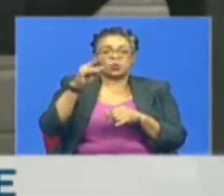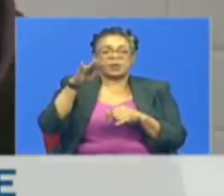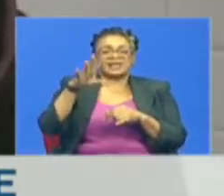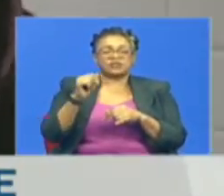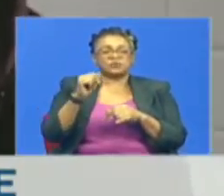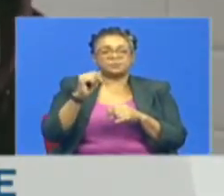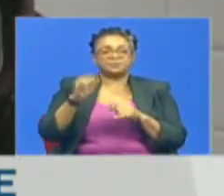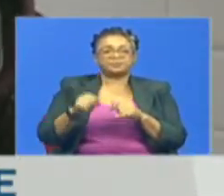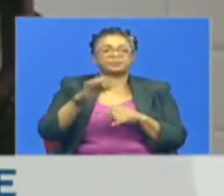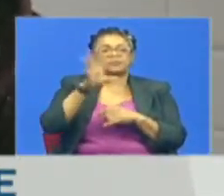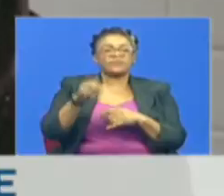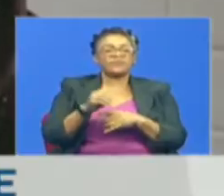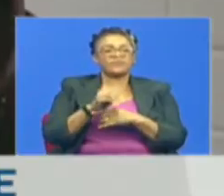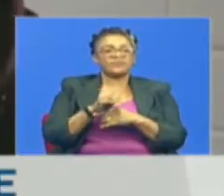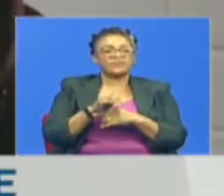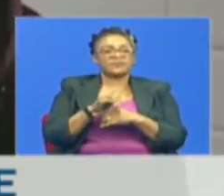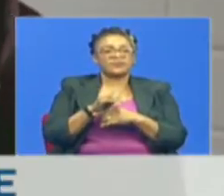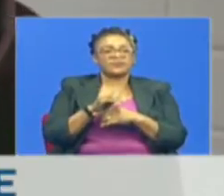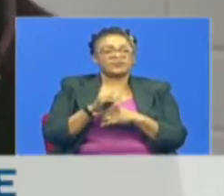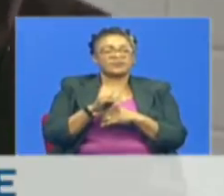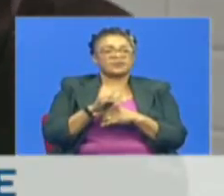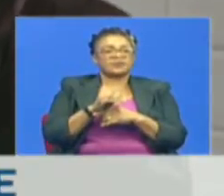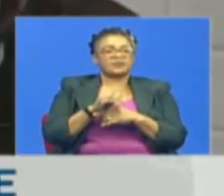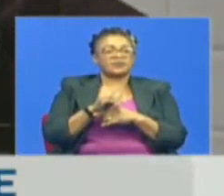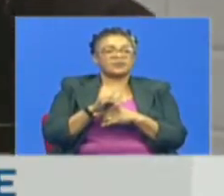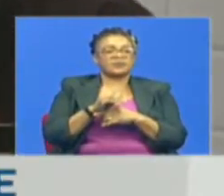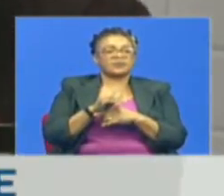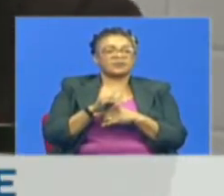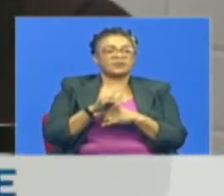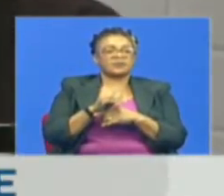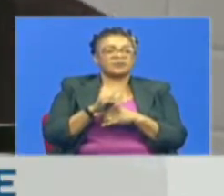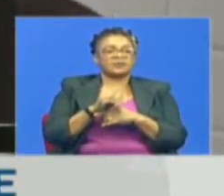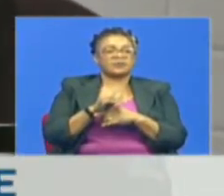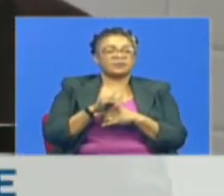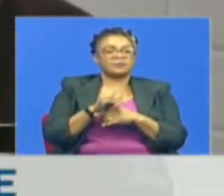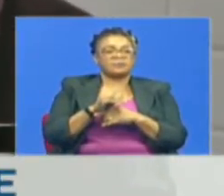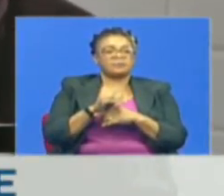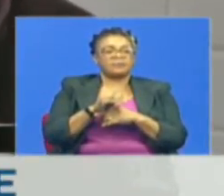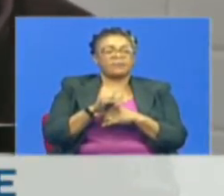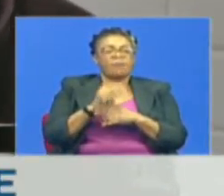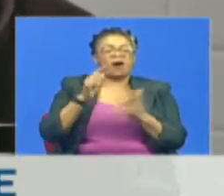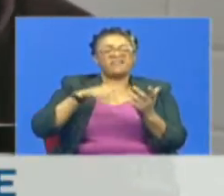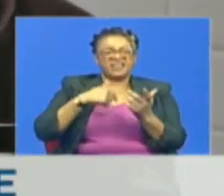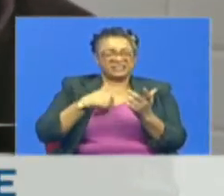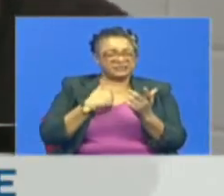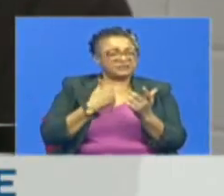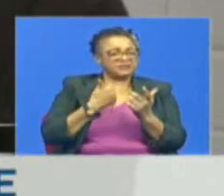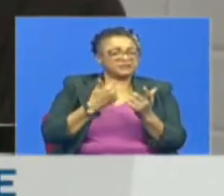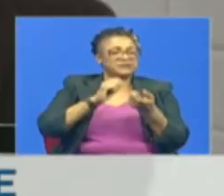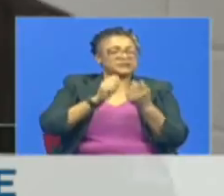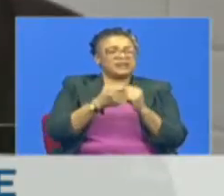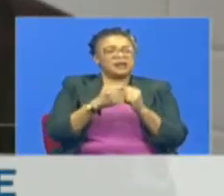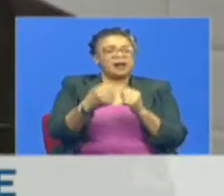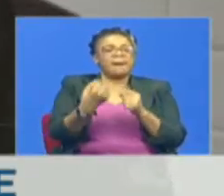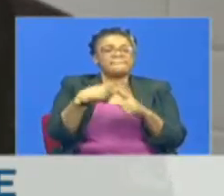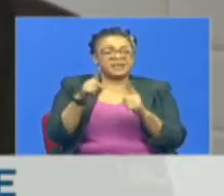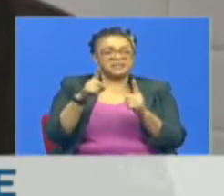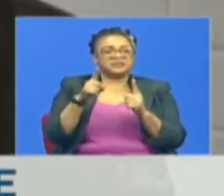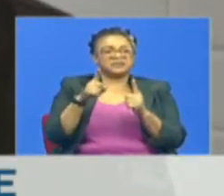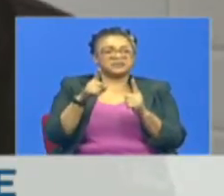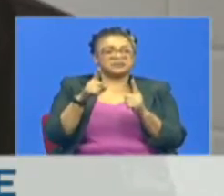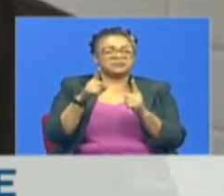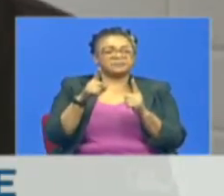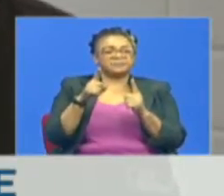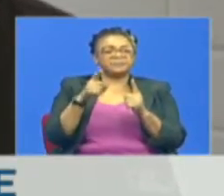Africa. I feel a little bit scared, but I want to know what's going